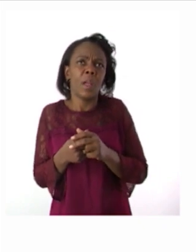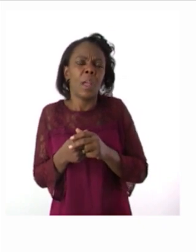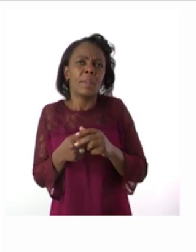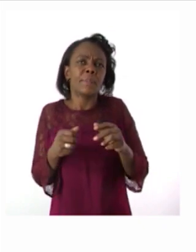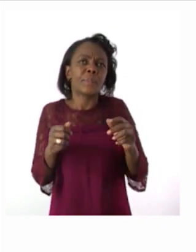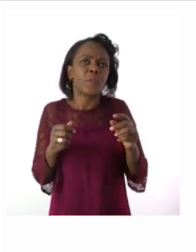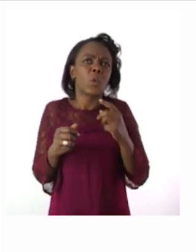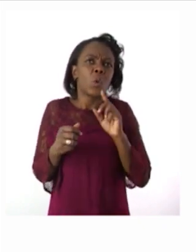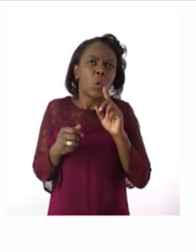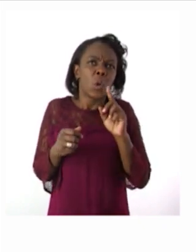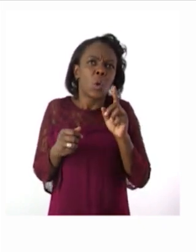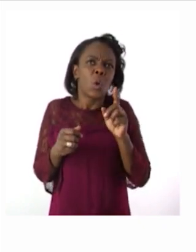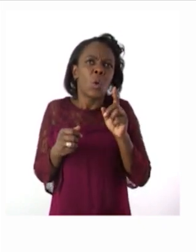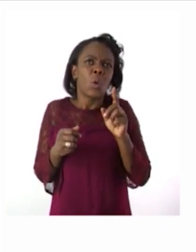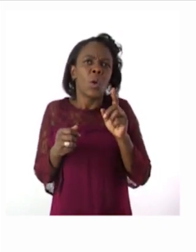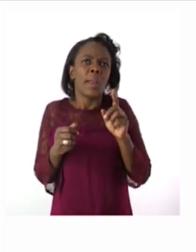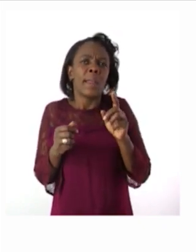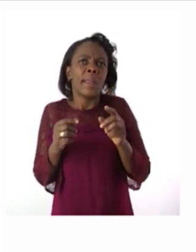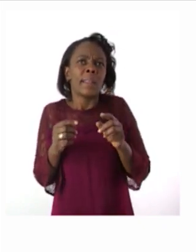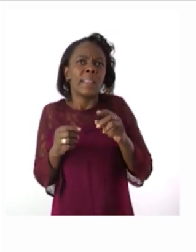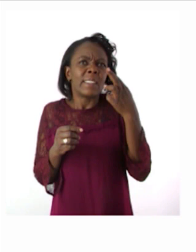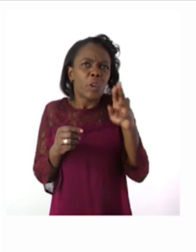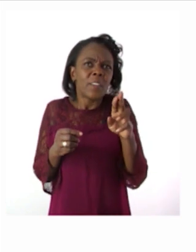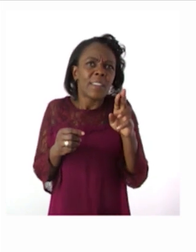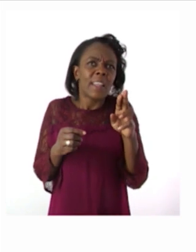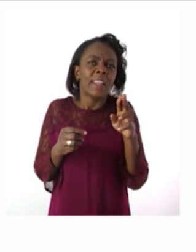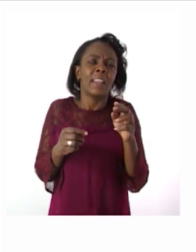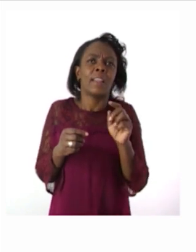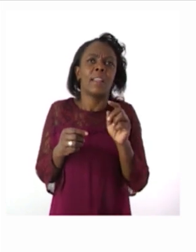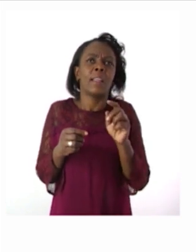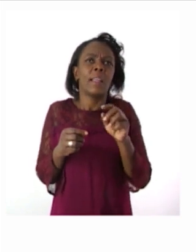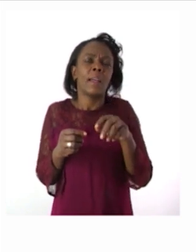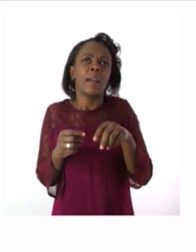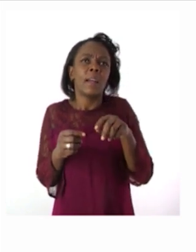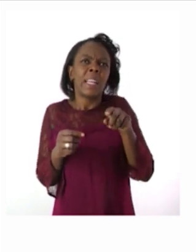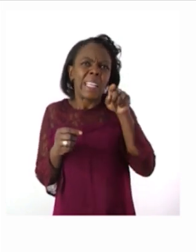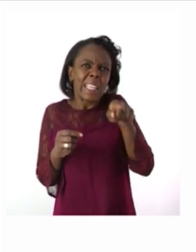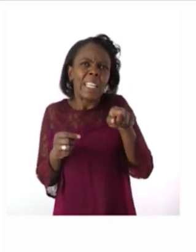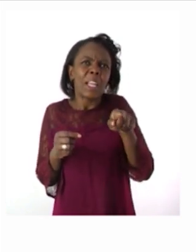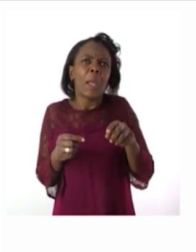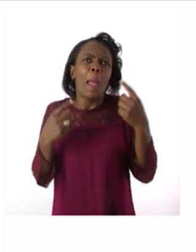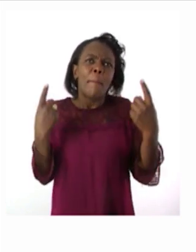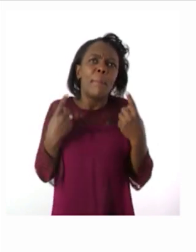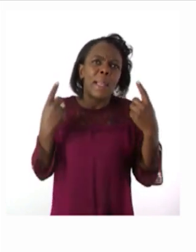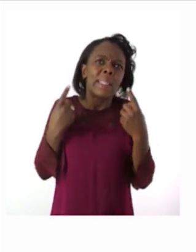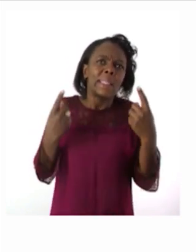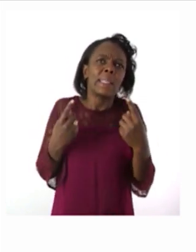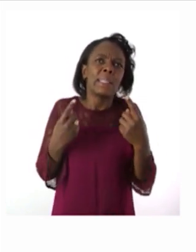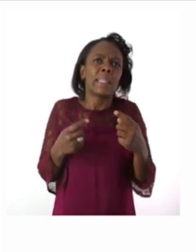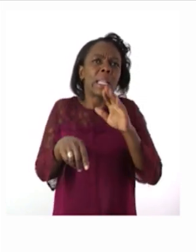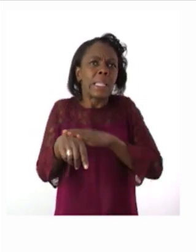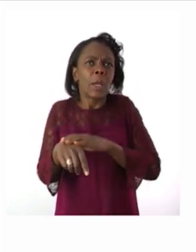tag with he and he. Are we going to say such a thing? I don't think so. So we are going